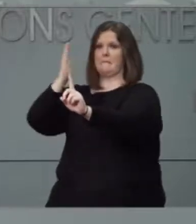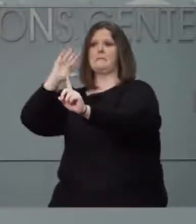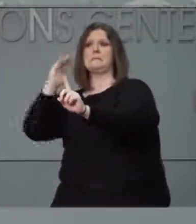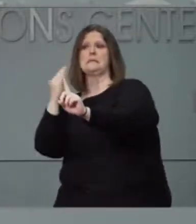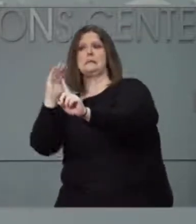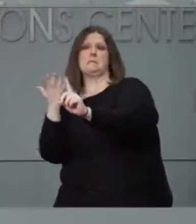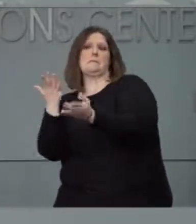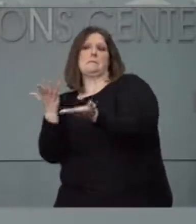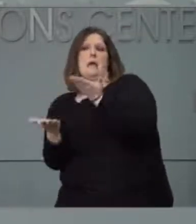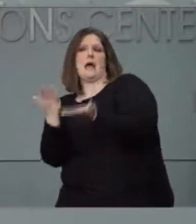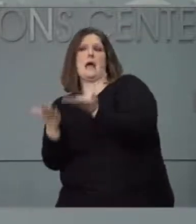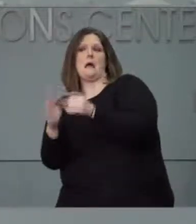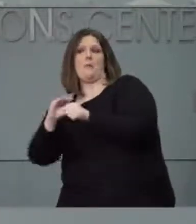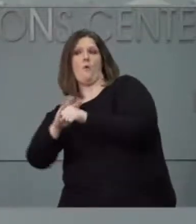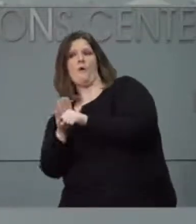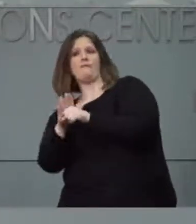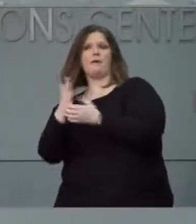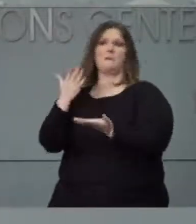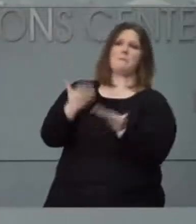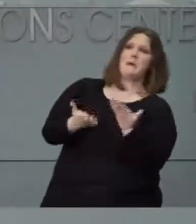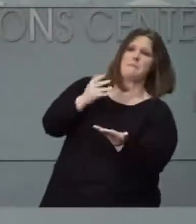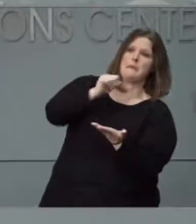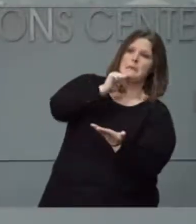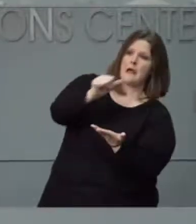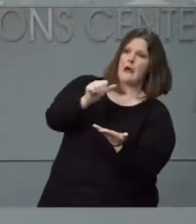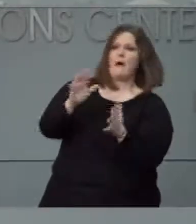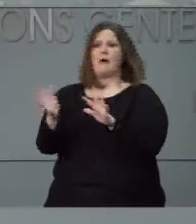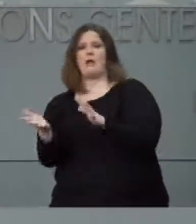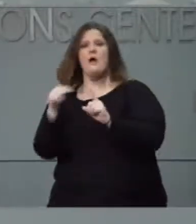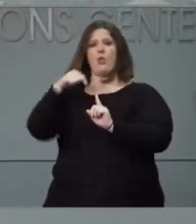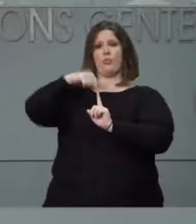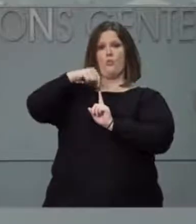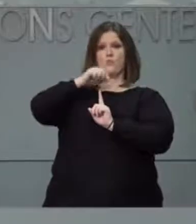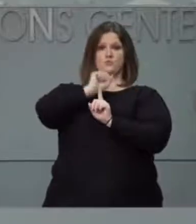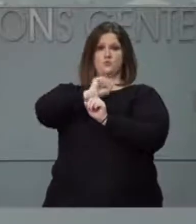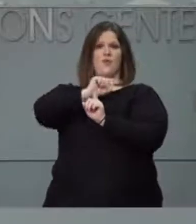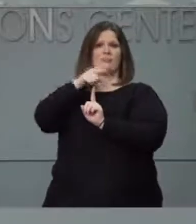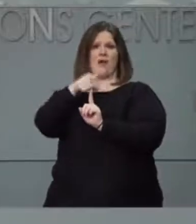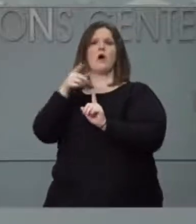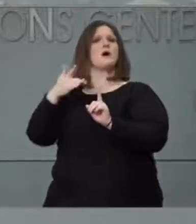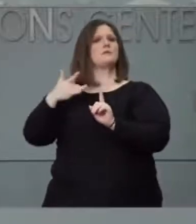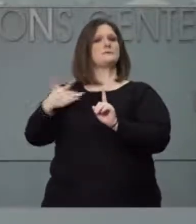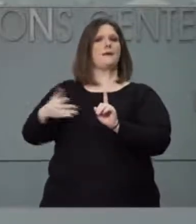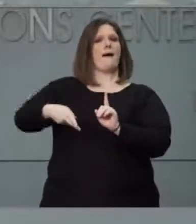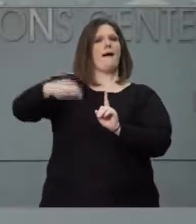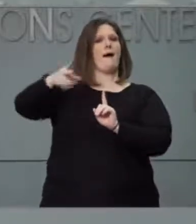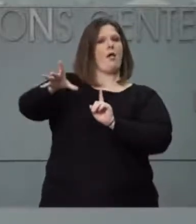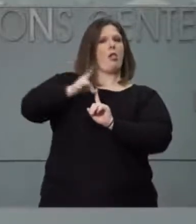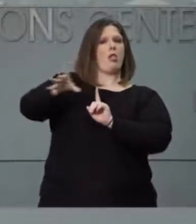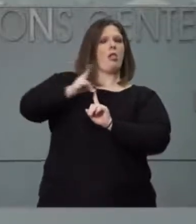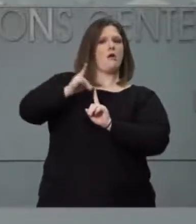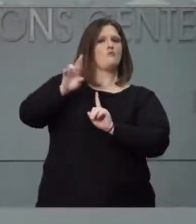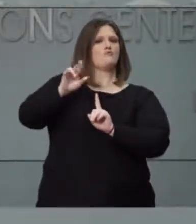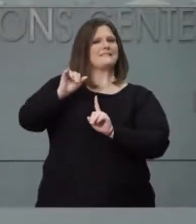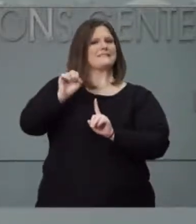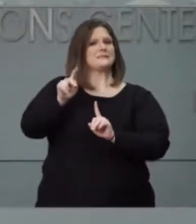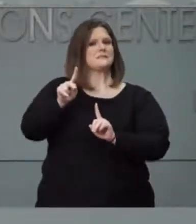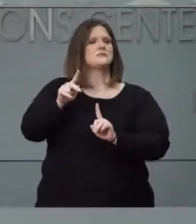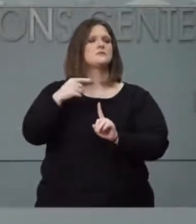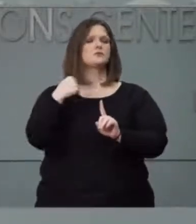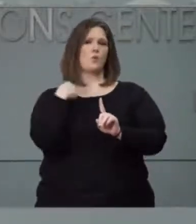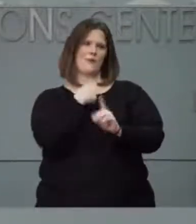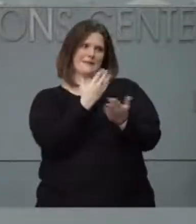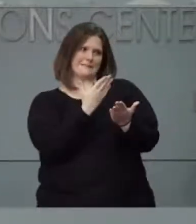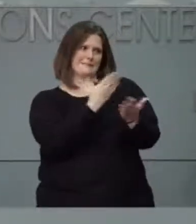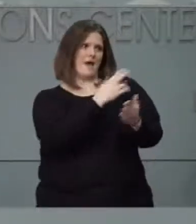a high risk of exposure. And so I know all of our healthcare teams are going through that work to prioritize that right now.